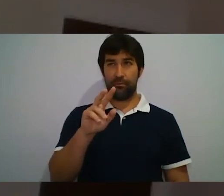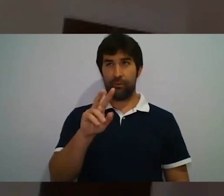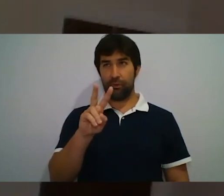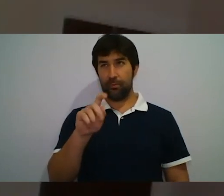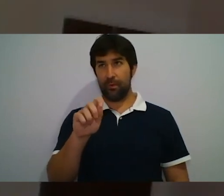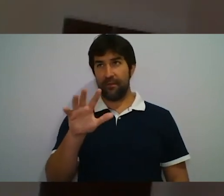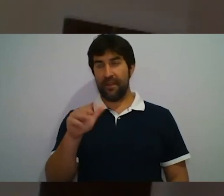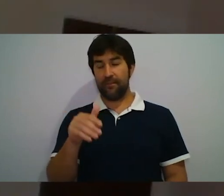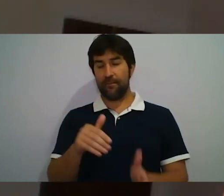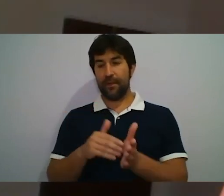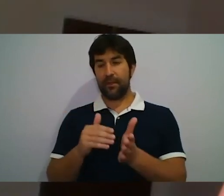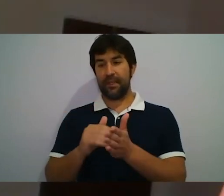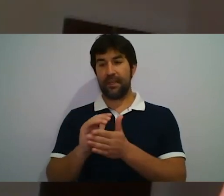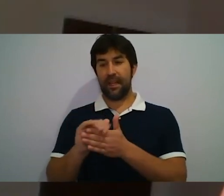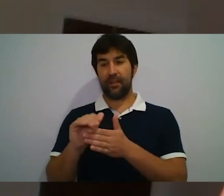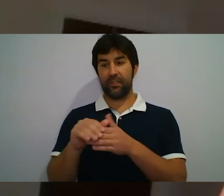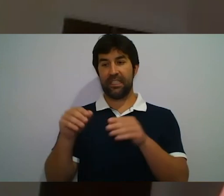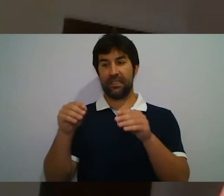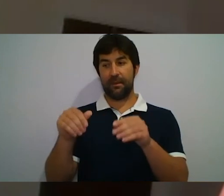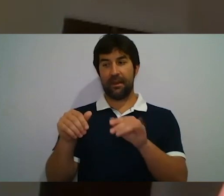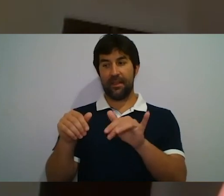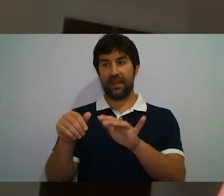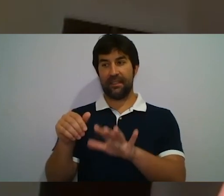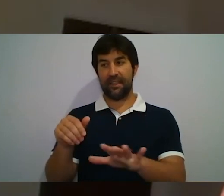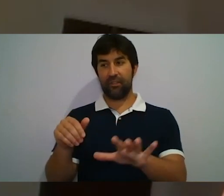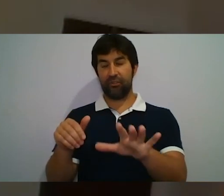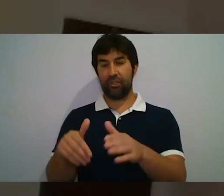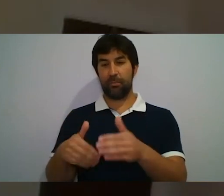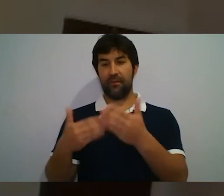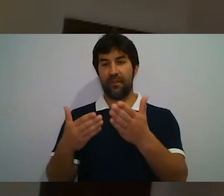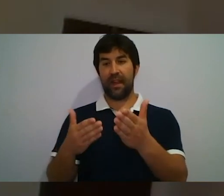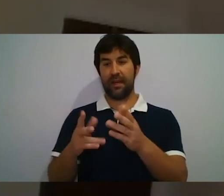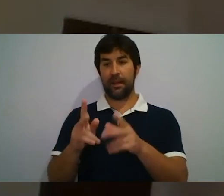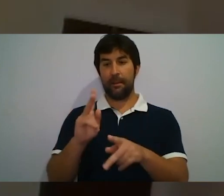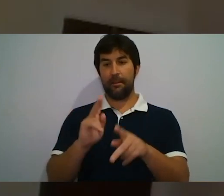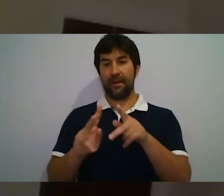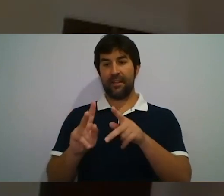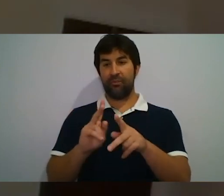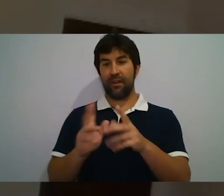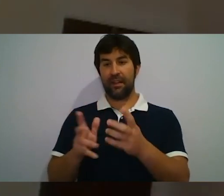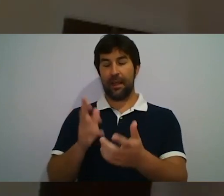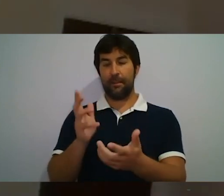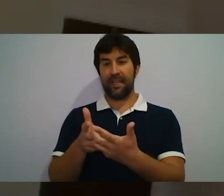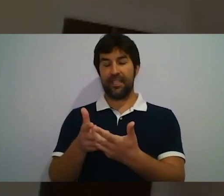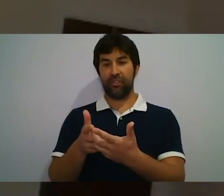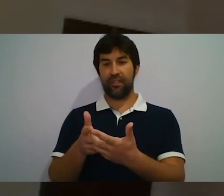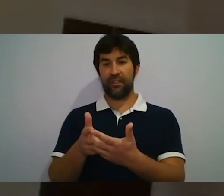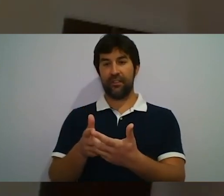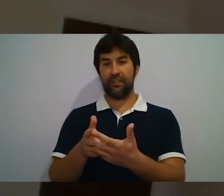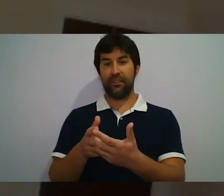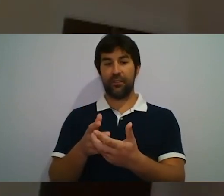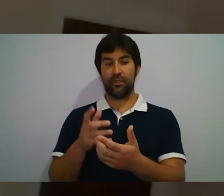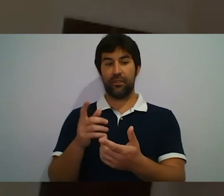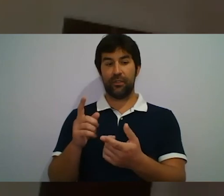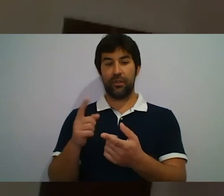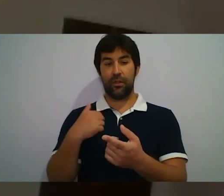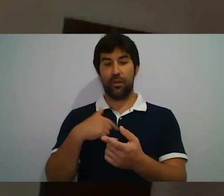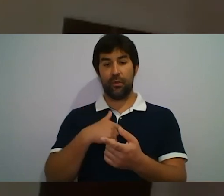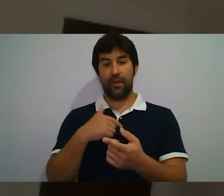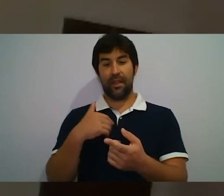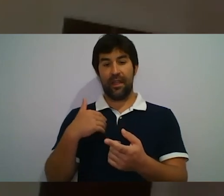new type of request that we'll put in, is for a major investment in bicycle infrastructure, lots of stairs. So it's more